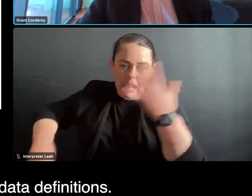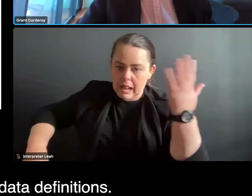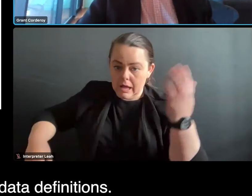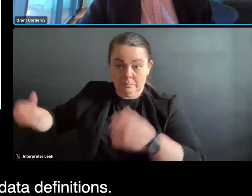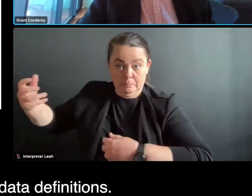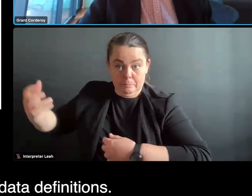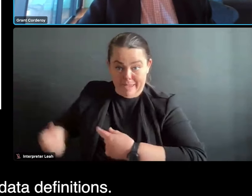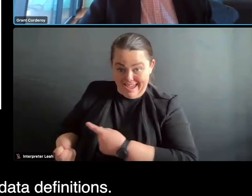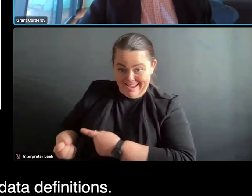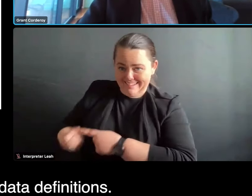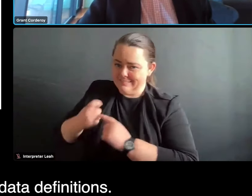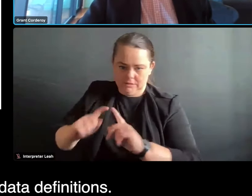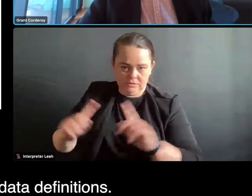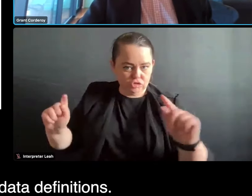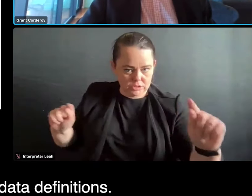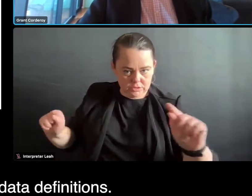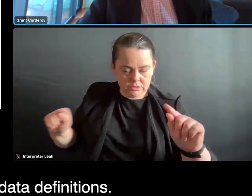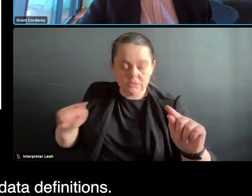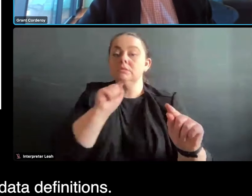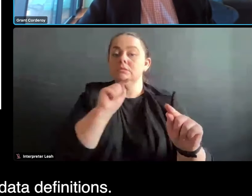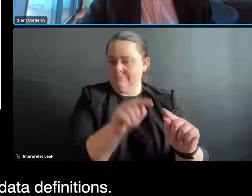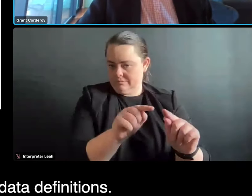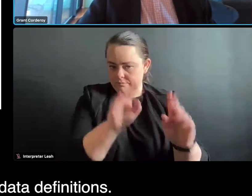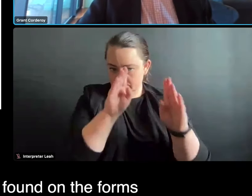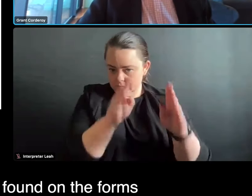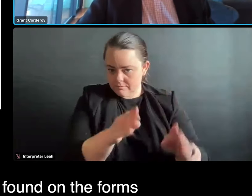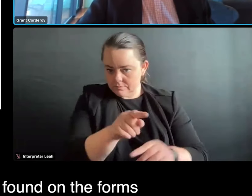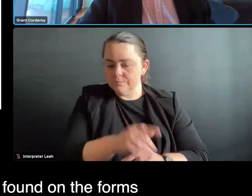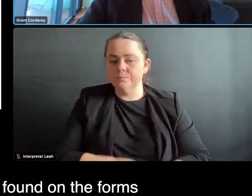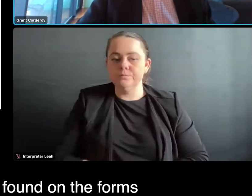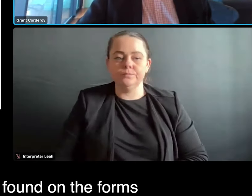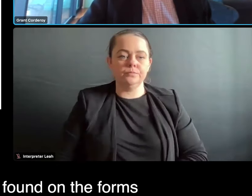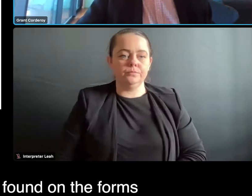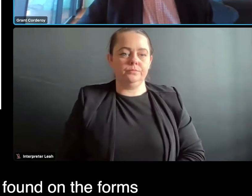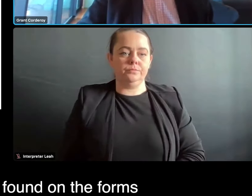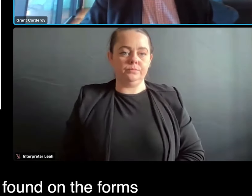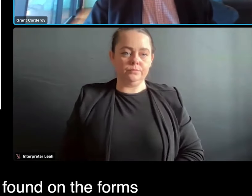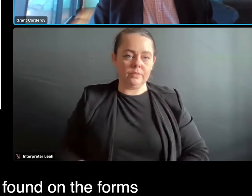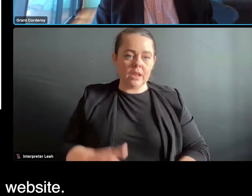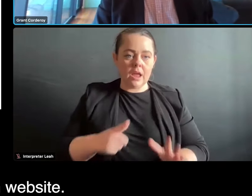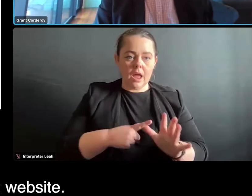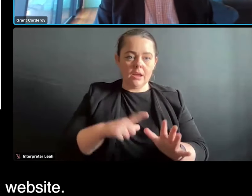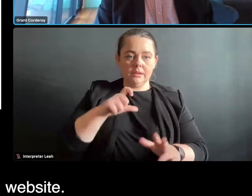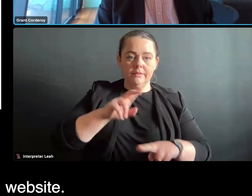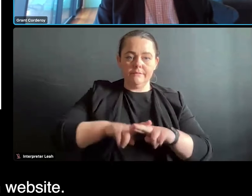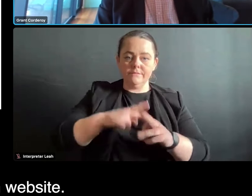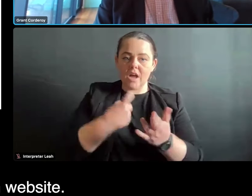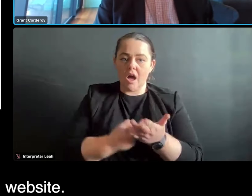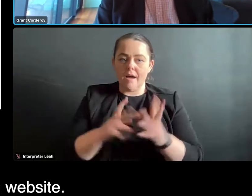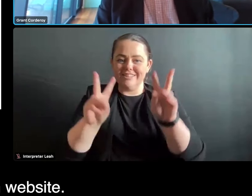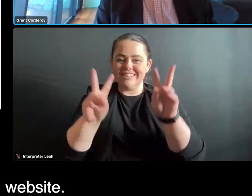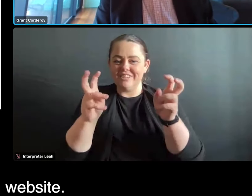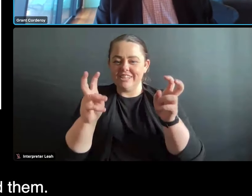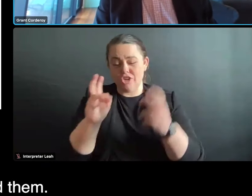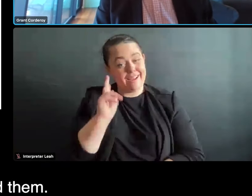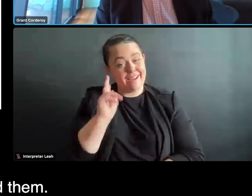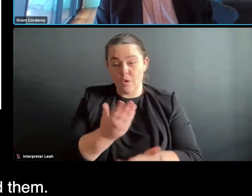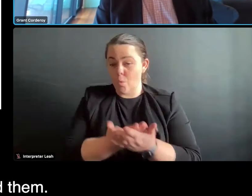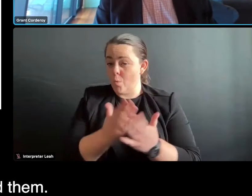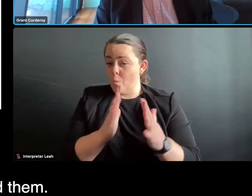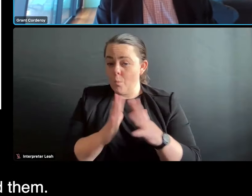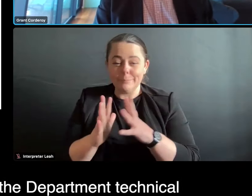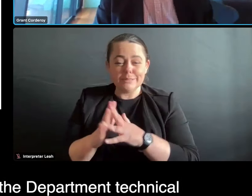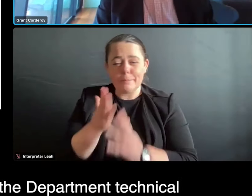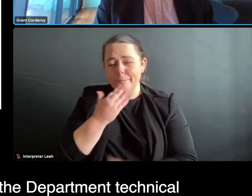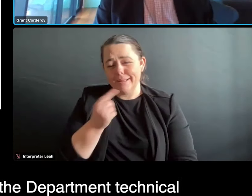the data definitions. Similar to before, they're found on the Forms Administration website. Please read